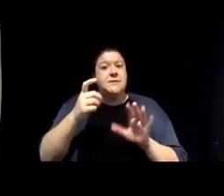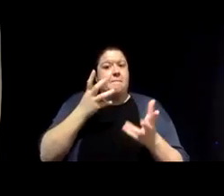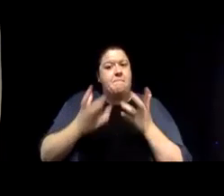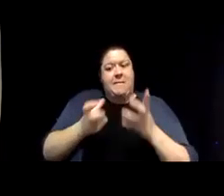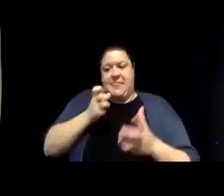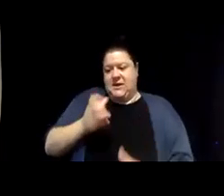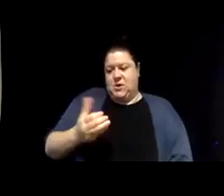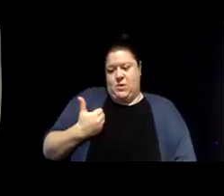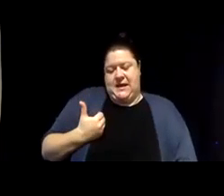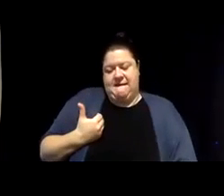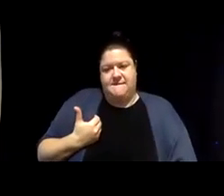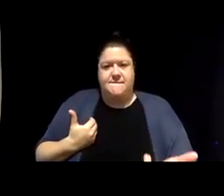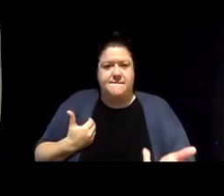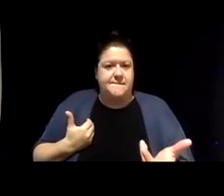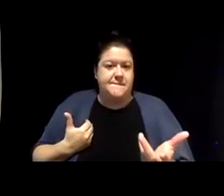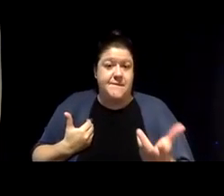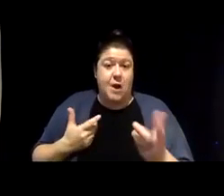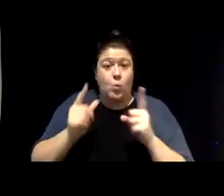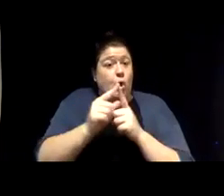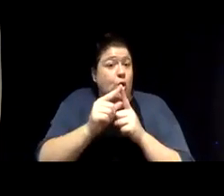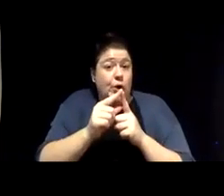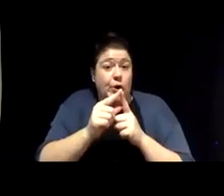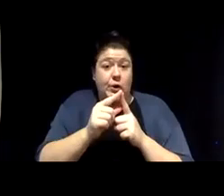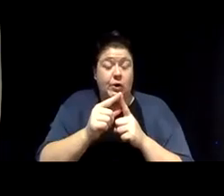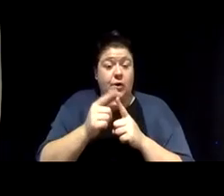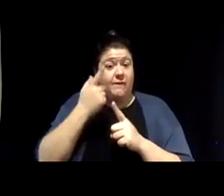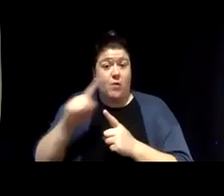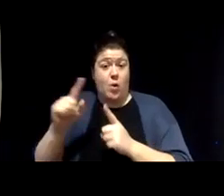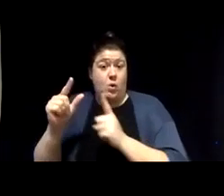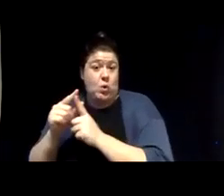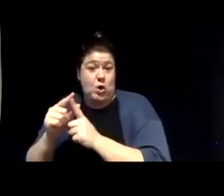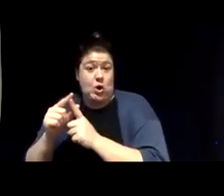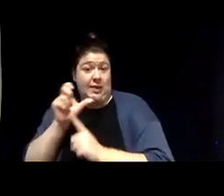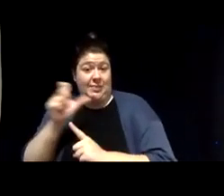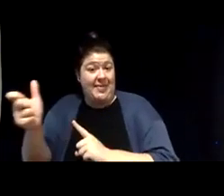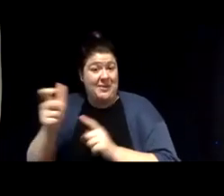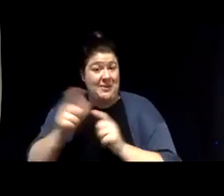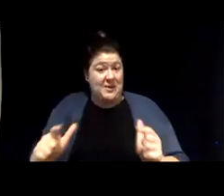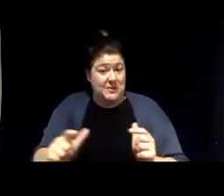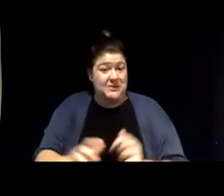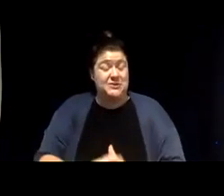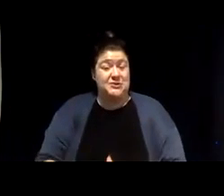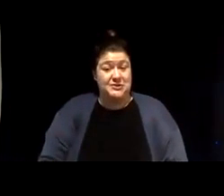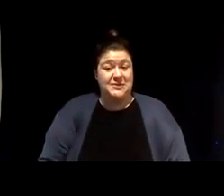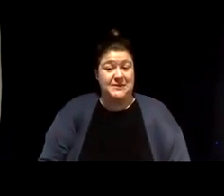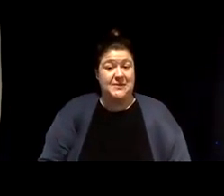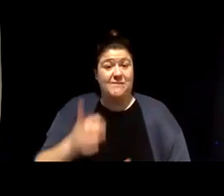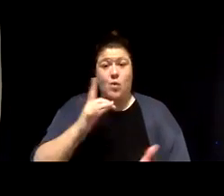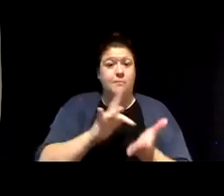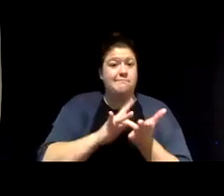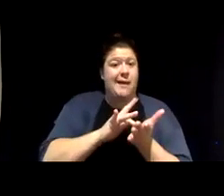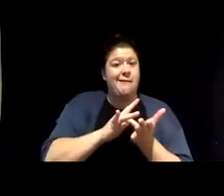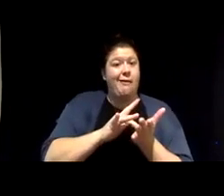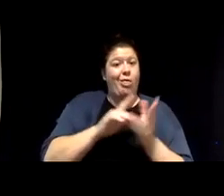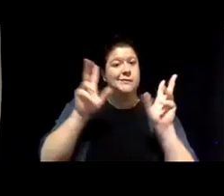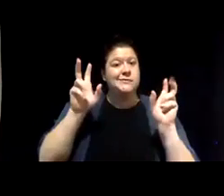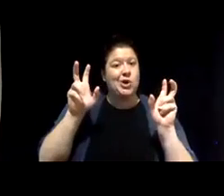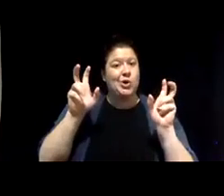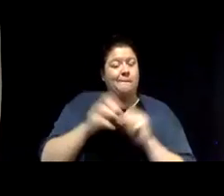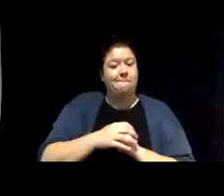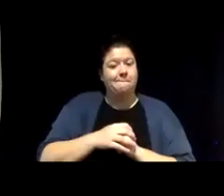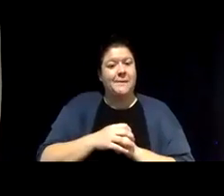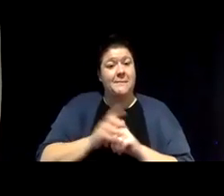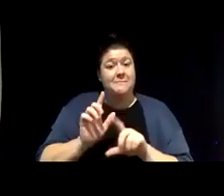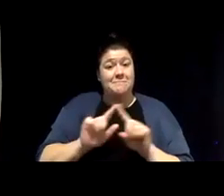have a word in that other language for a medical term, but